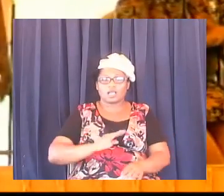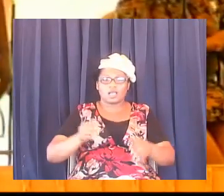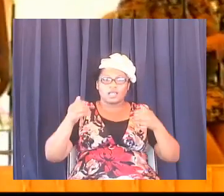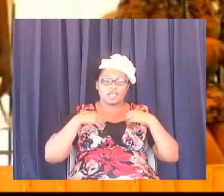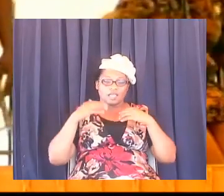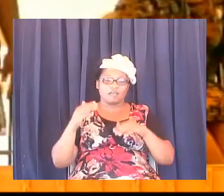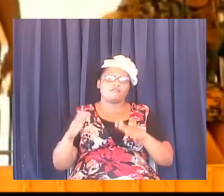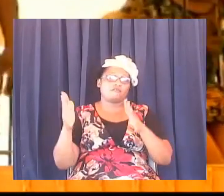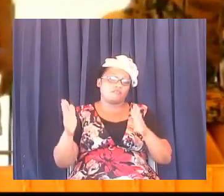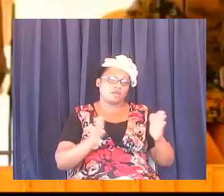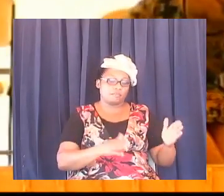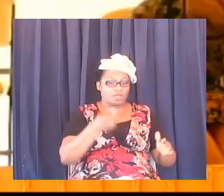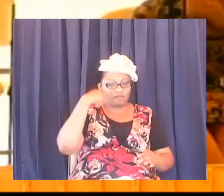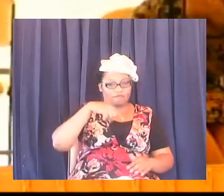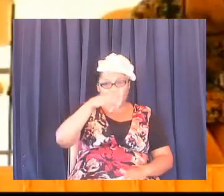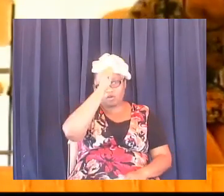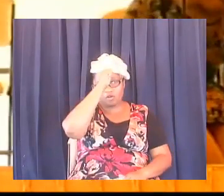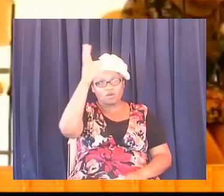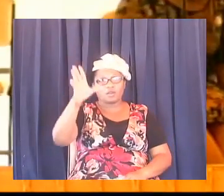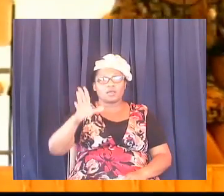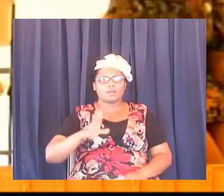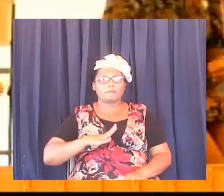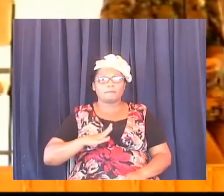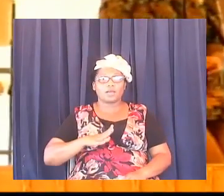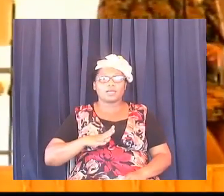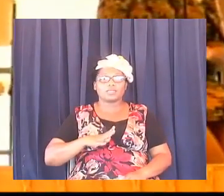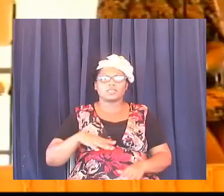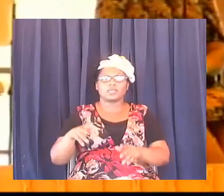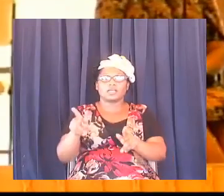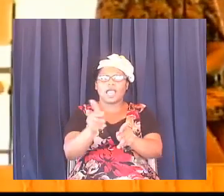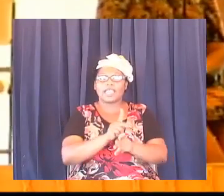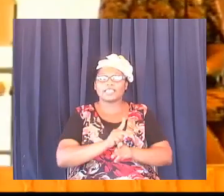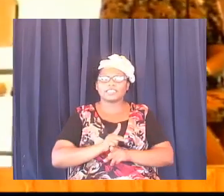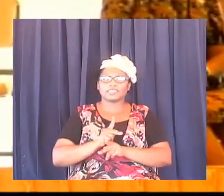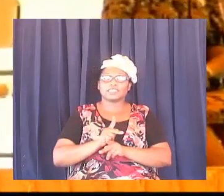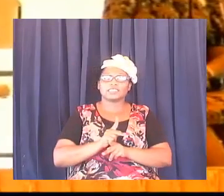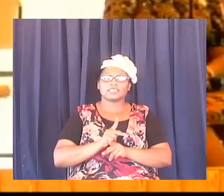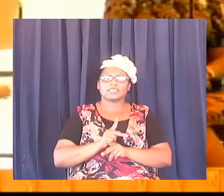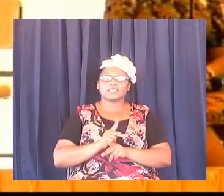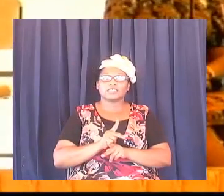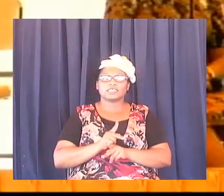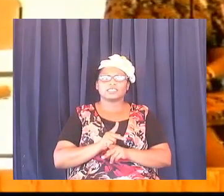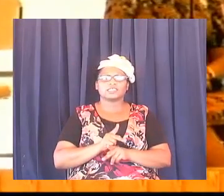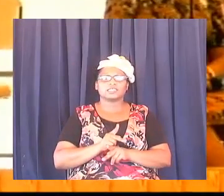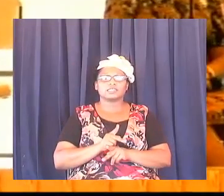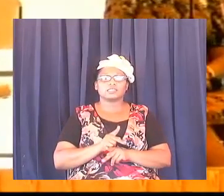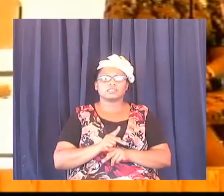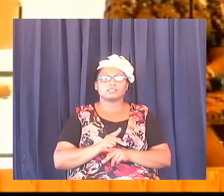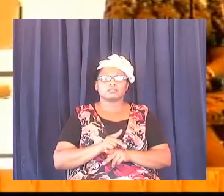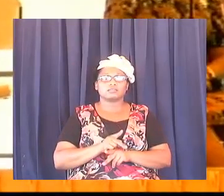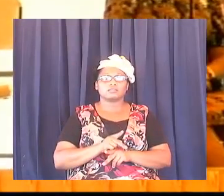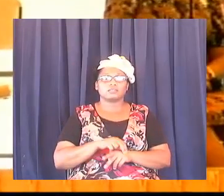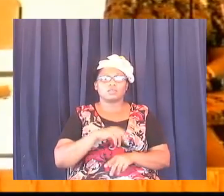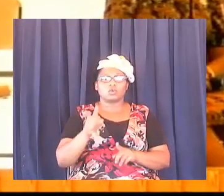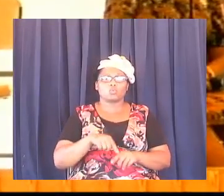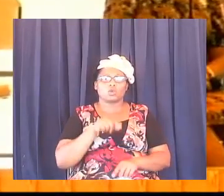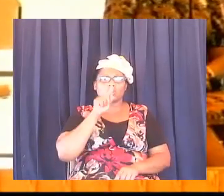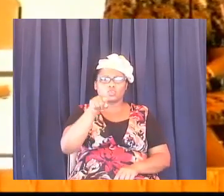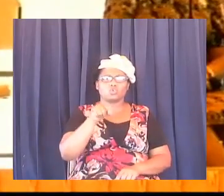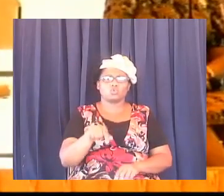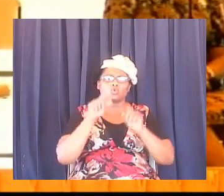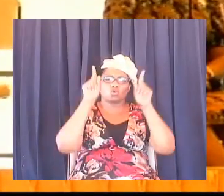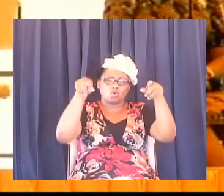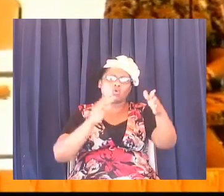mankind. Praise God. Hallelujah. I want to tell you that when you go over